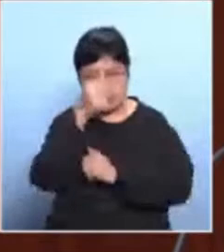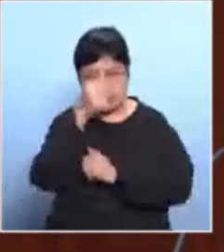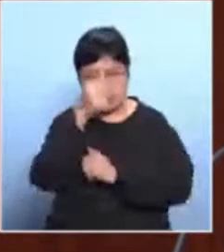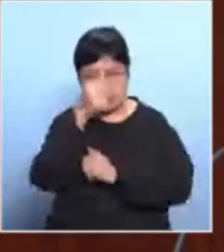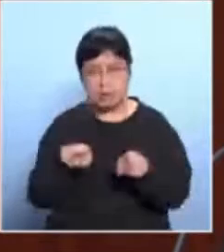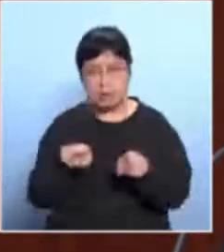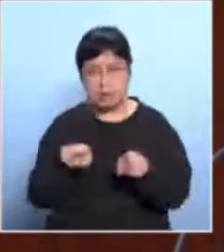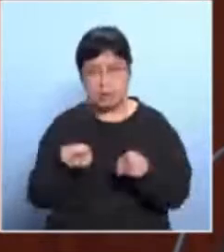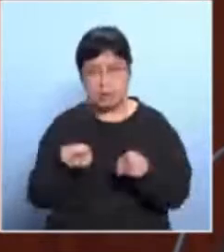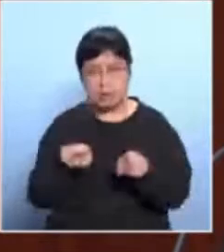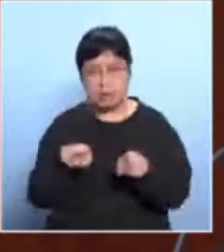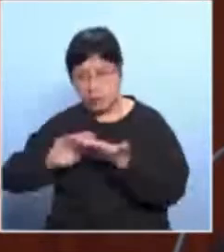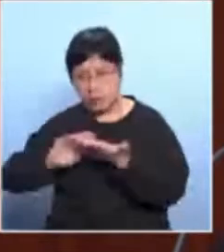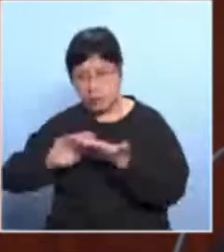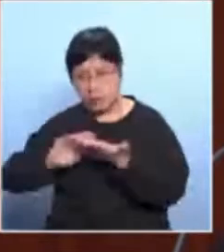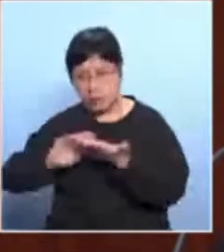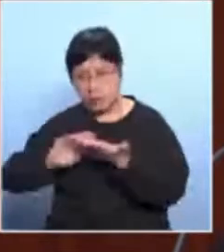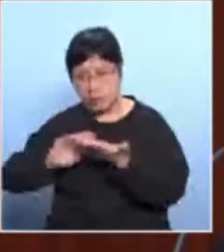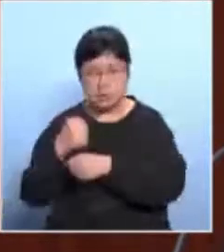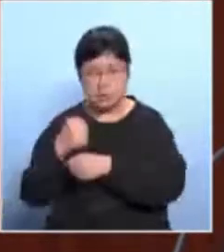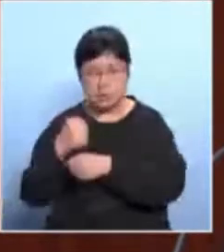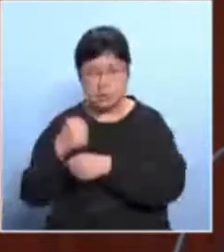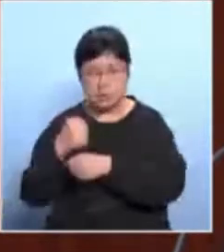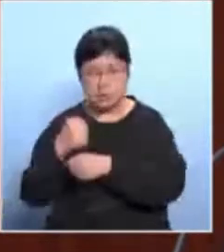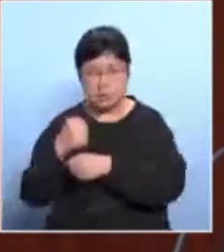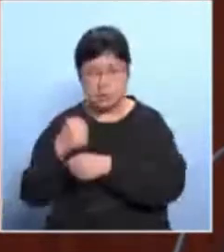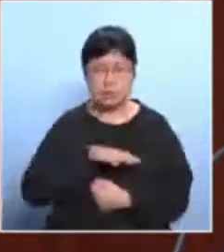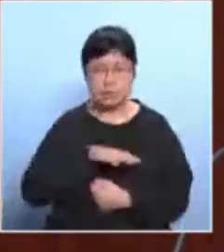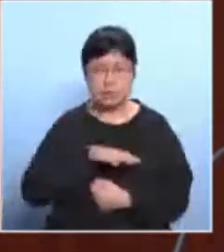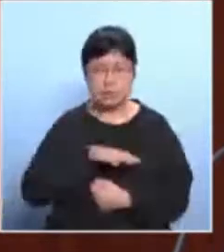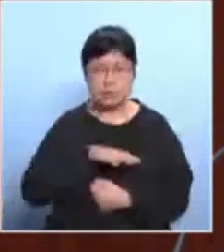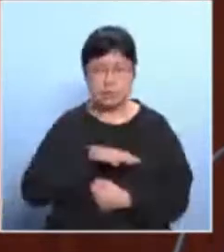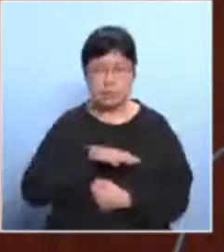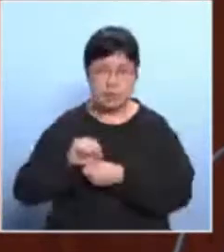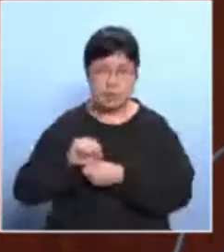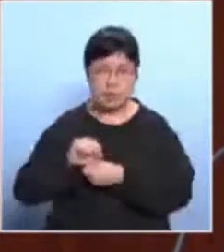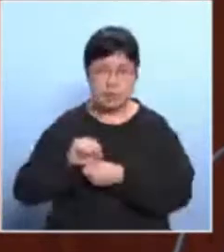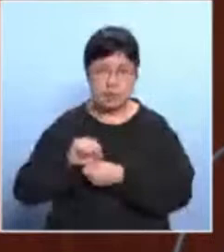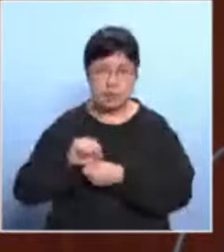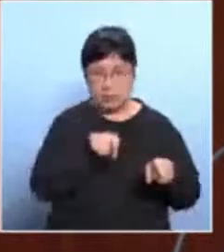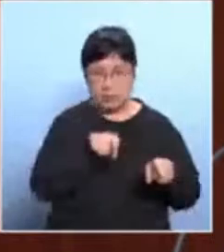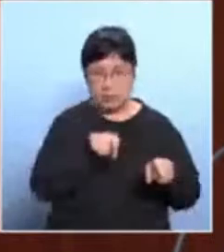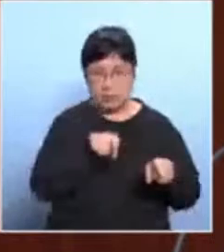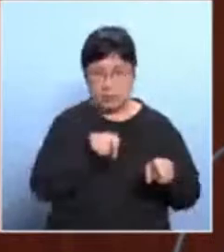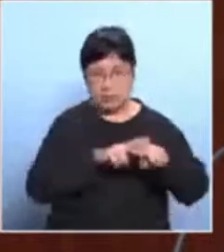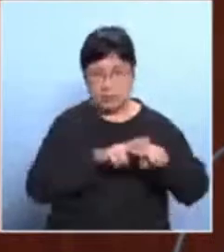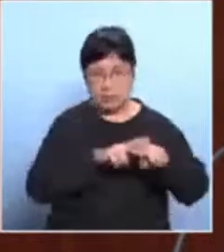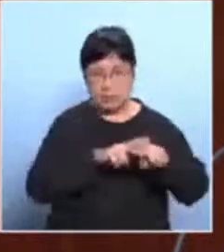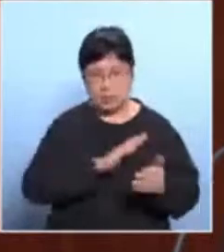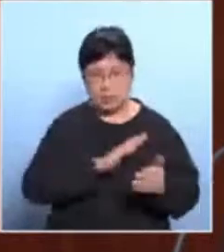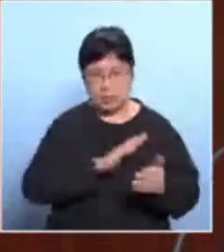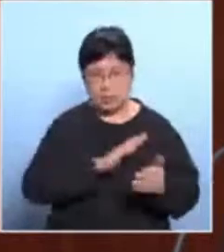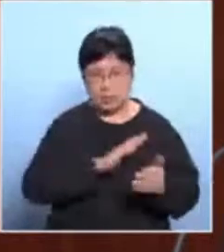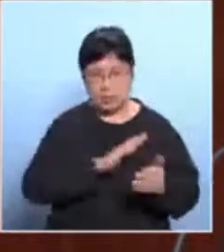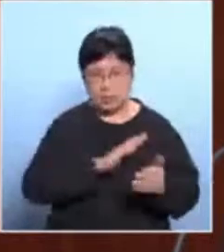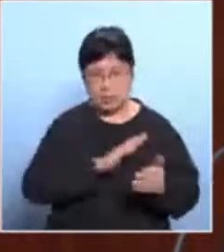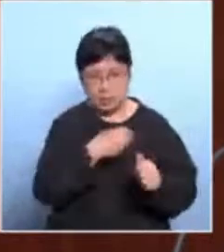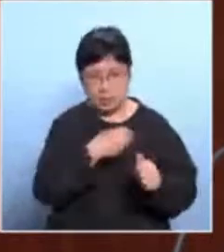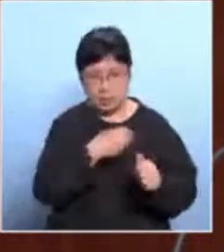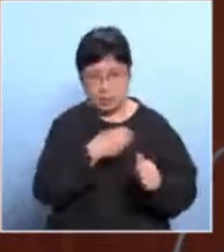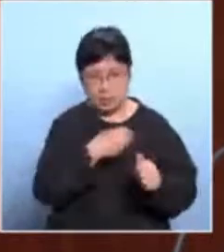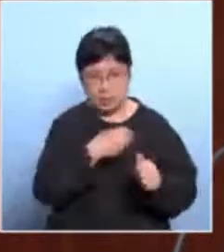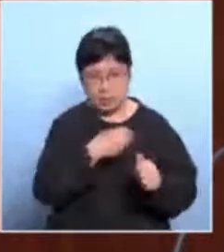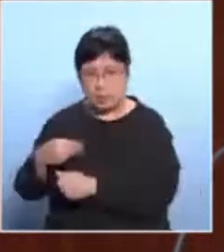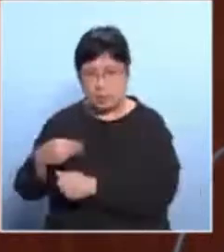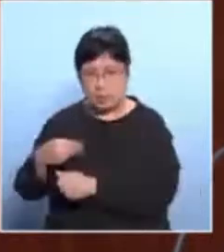We will strengthen the two-way training and exchange of healthcare talents between Hong Kong and the mainland, while continuing to take forward